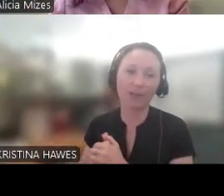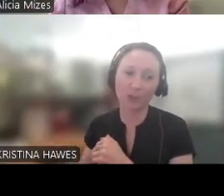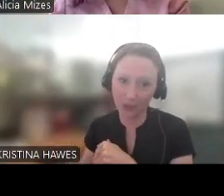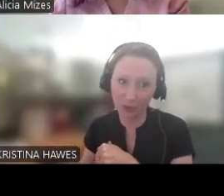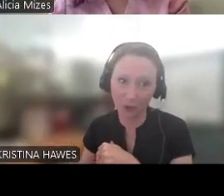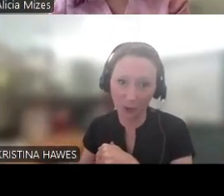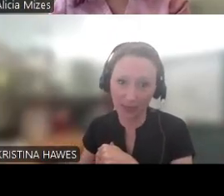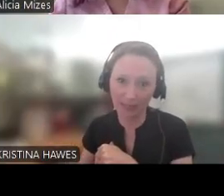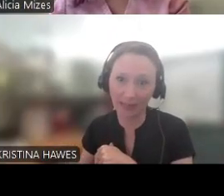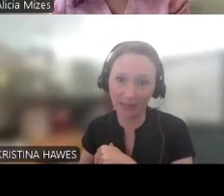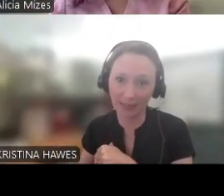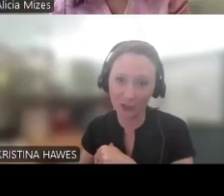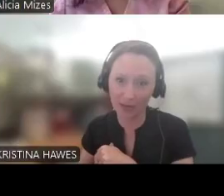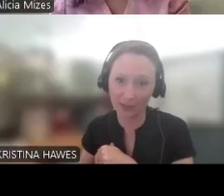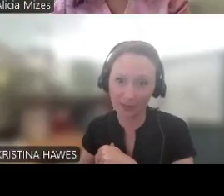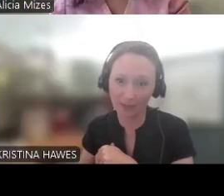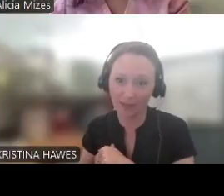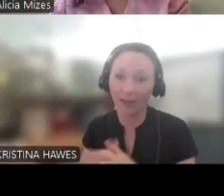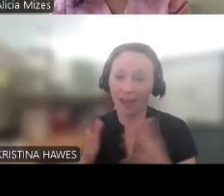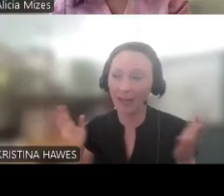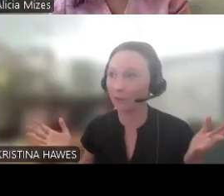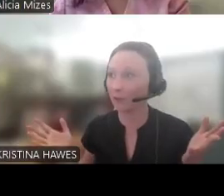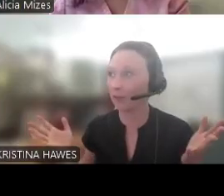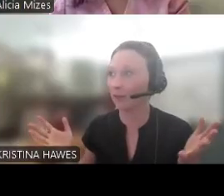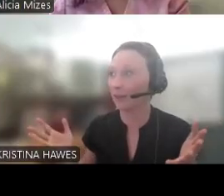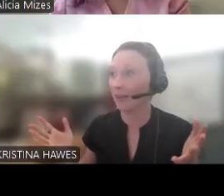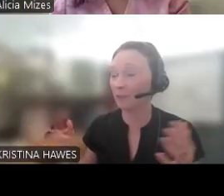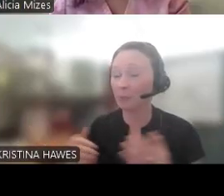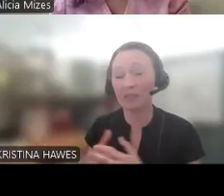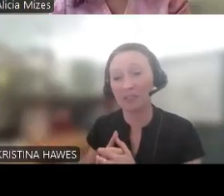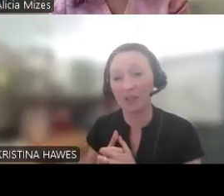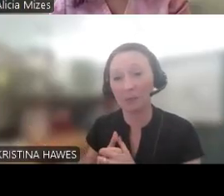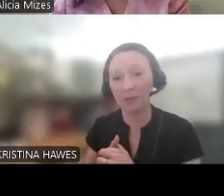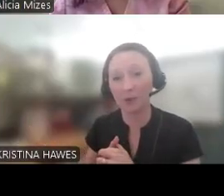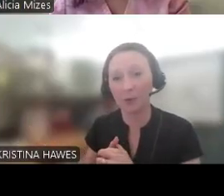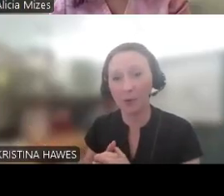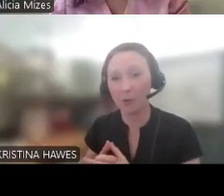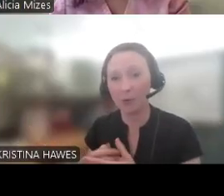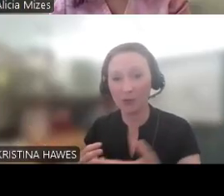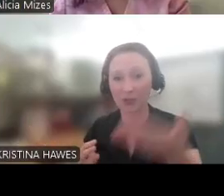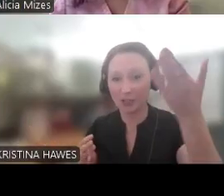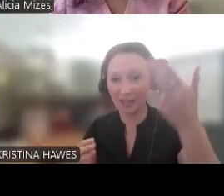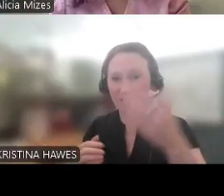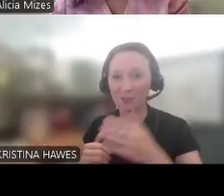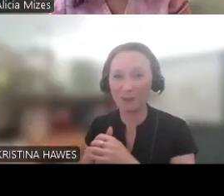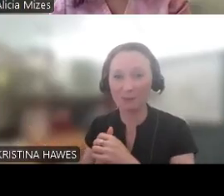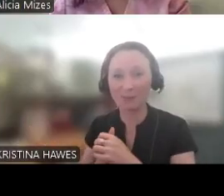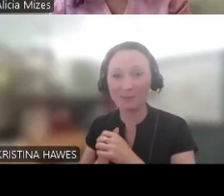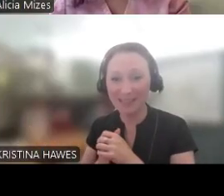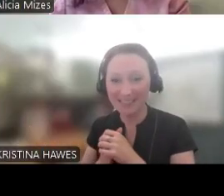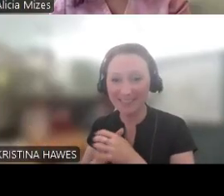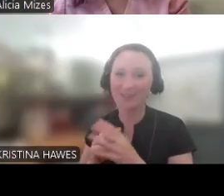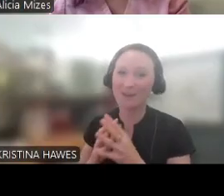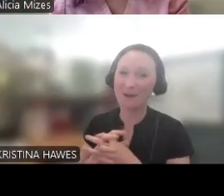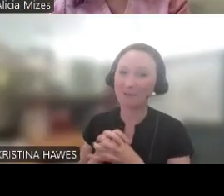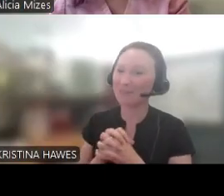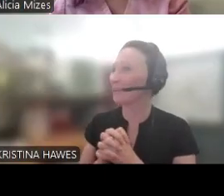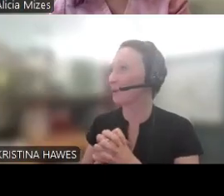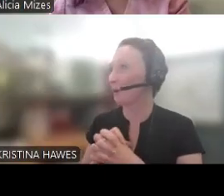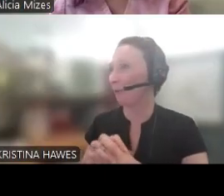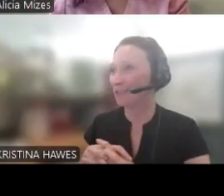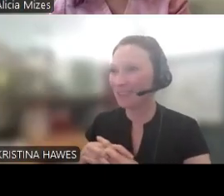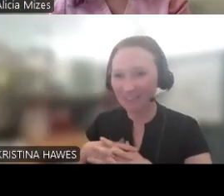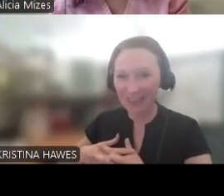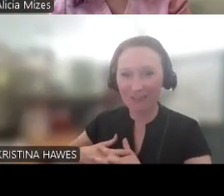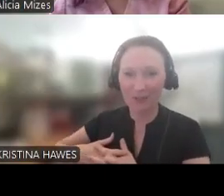doctor, and make sure that you go in and get checks. And for everybody that's available to go to Oak Orchard, you'll actually be able to meet our